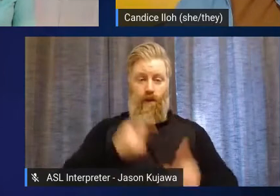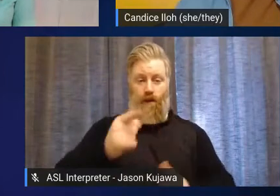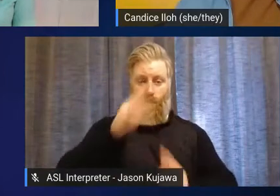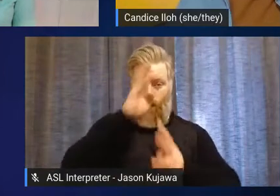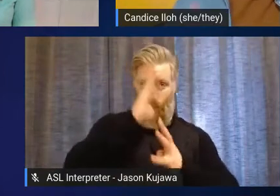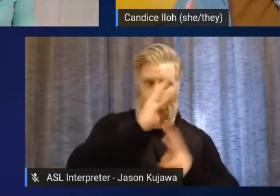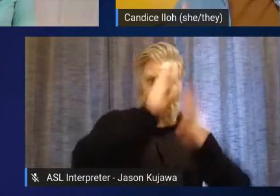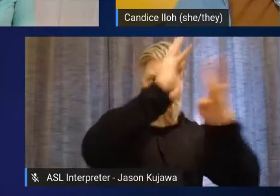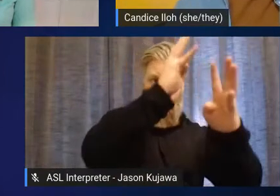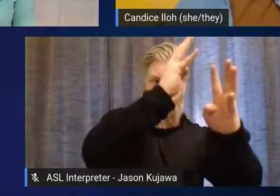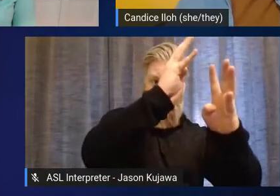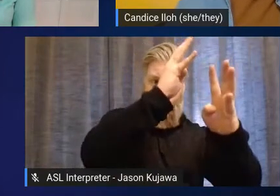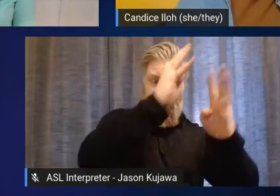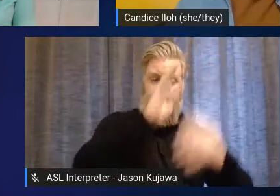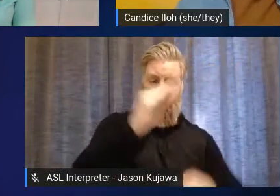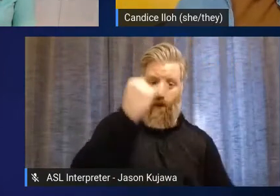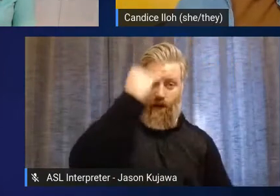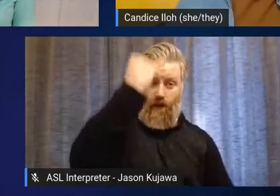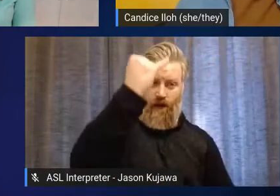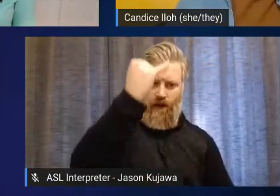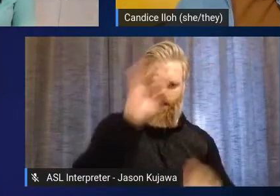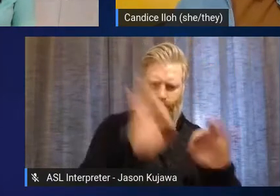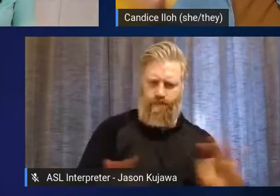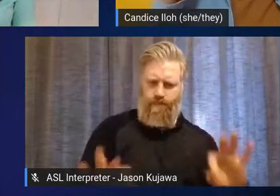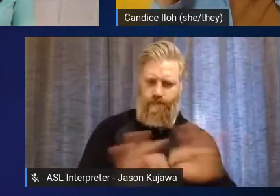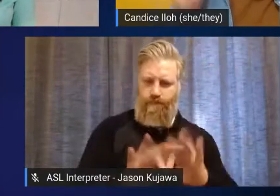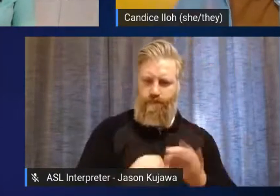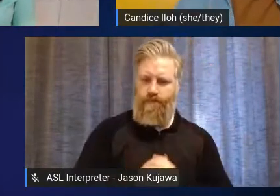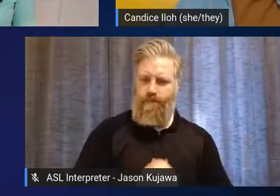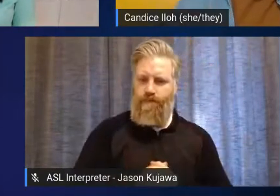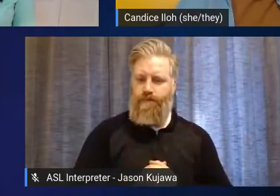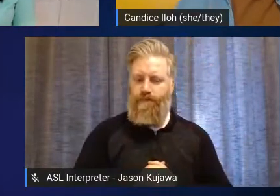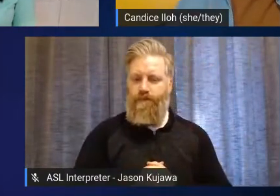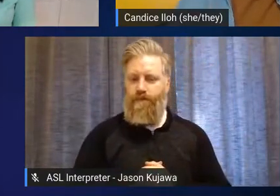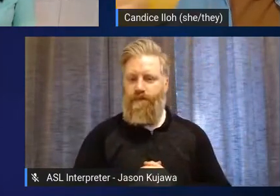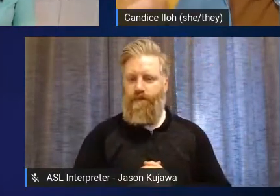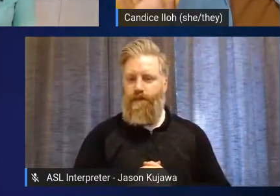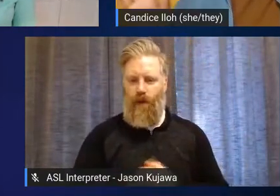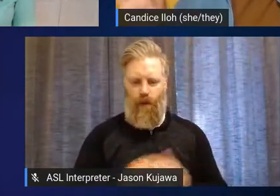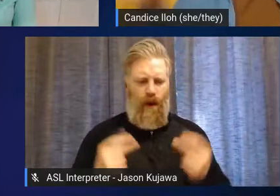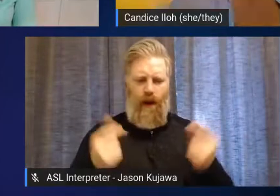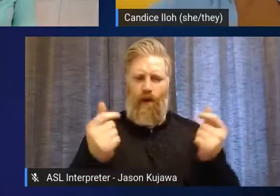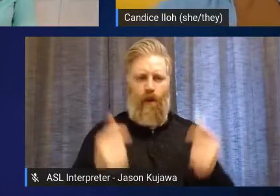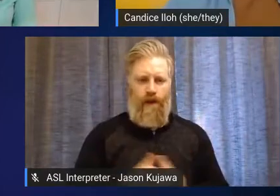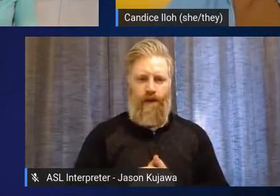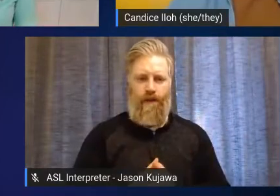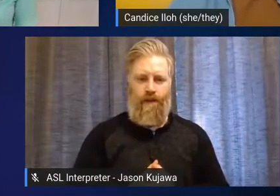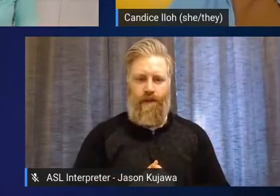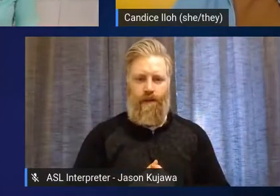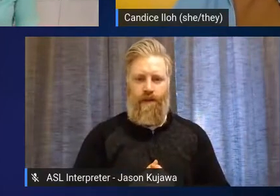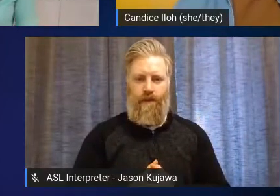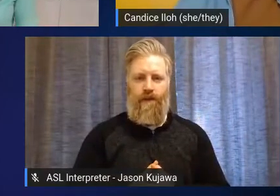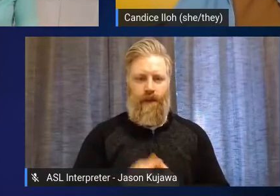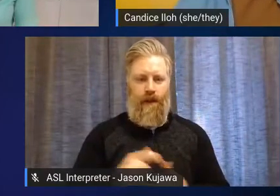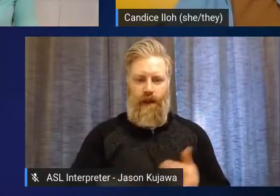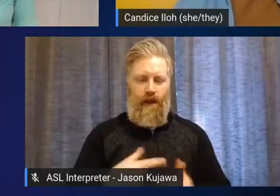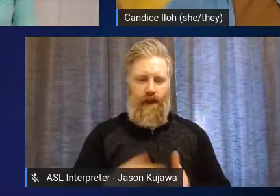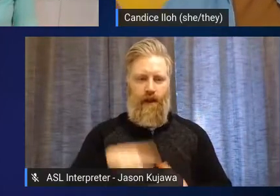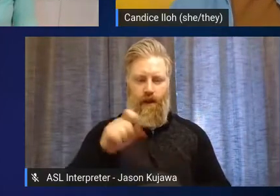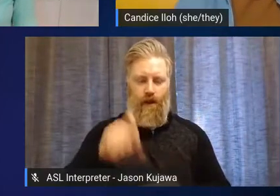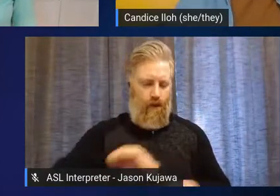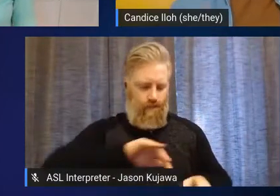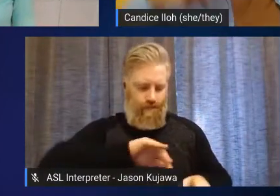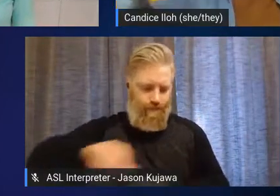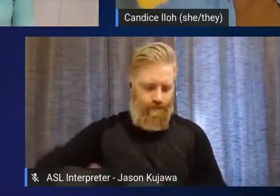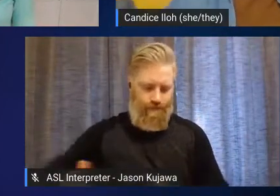your ideas, that the fact that they matter. Like just from jump. So that way you get it out of the way, like whether or not you should